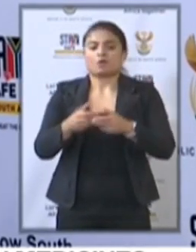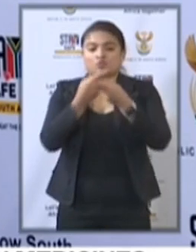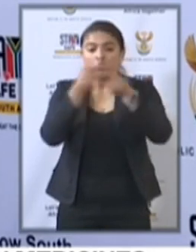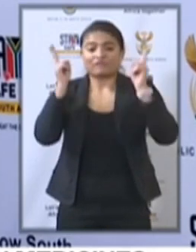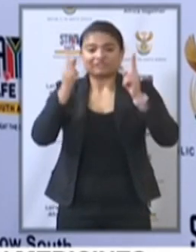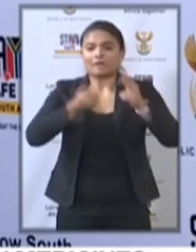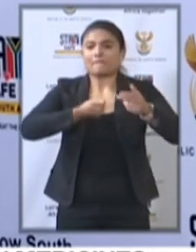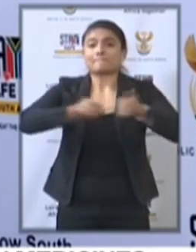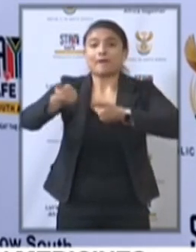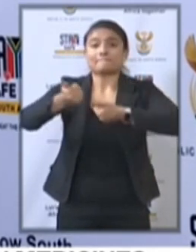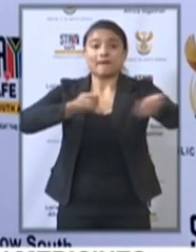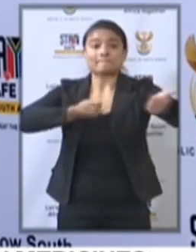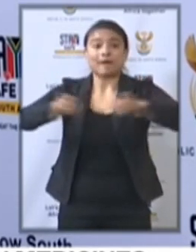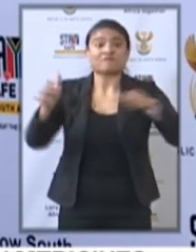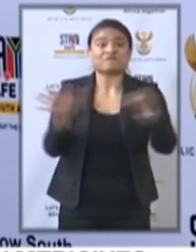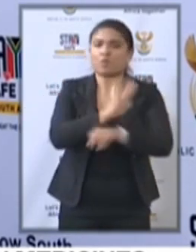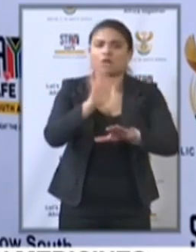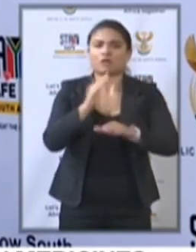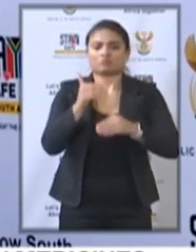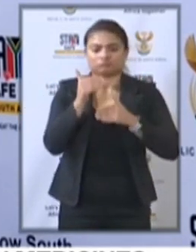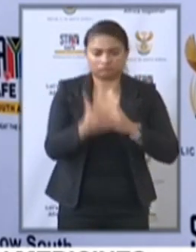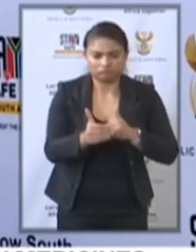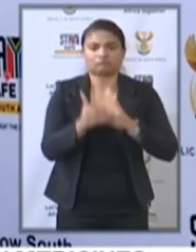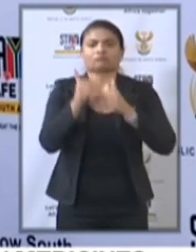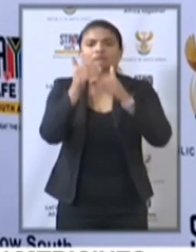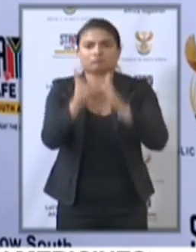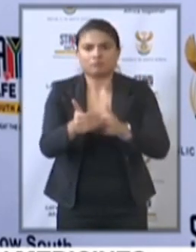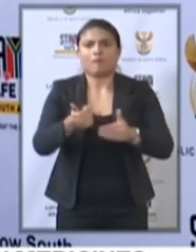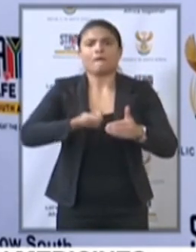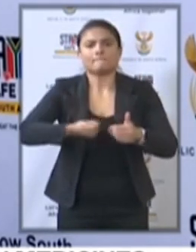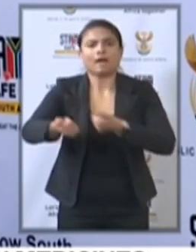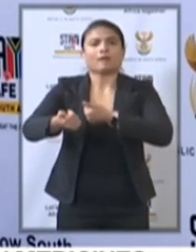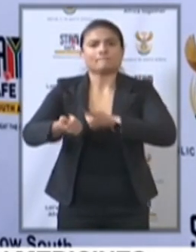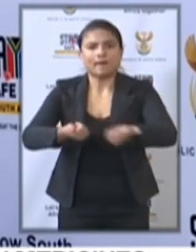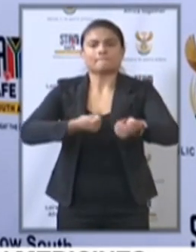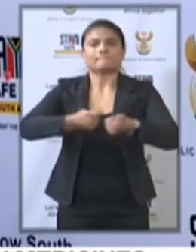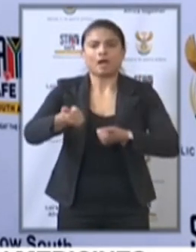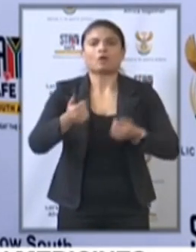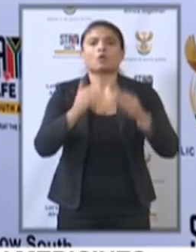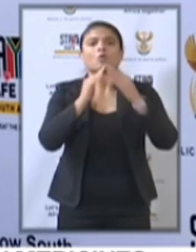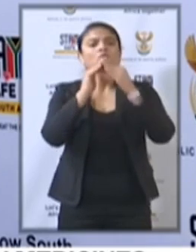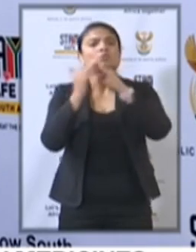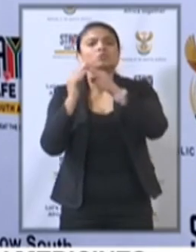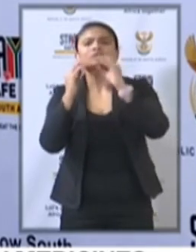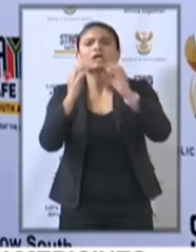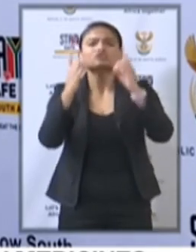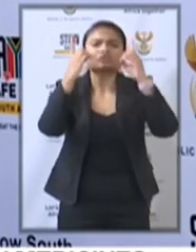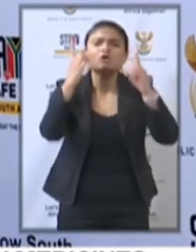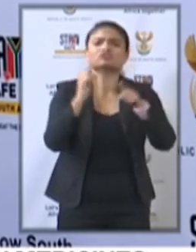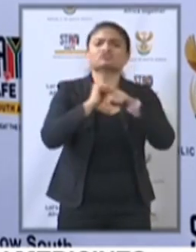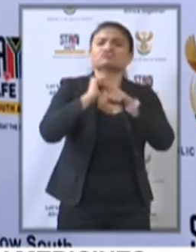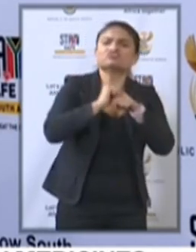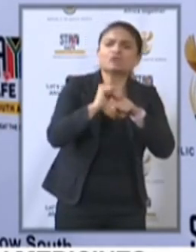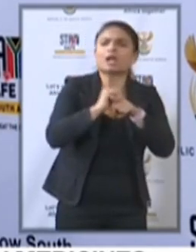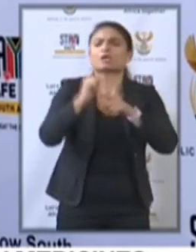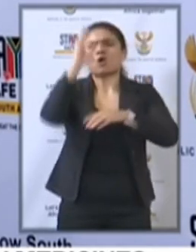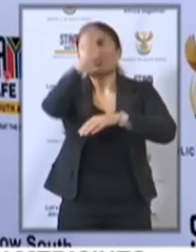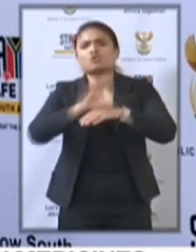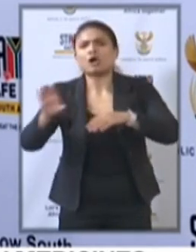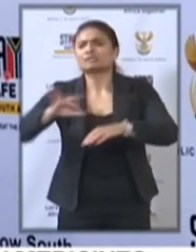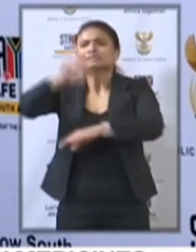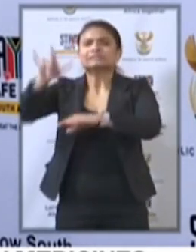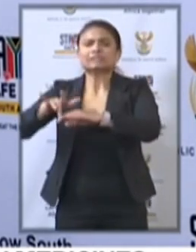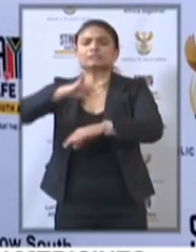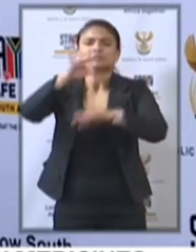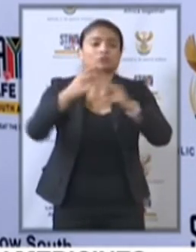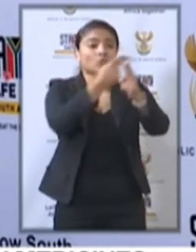and colleges and community education, including community education and training colleges. On universities, I want to